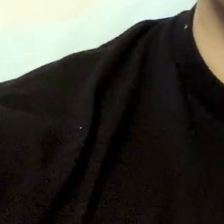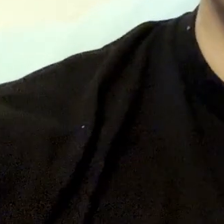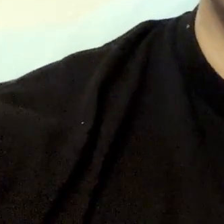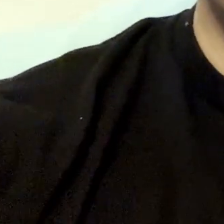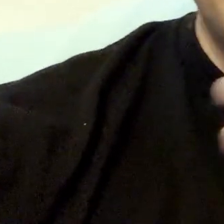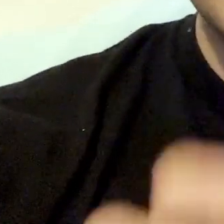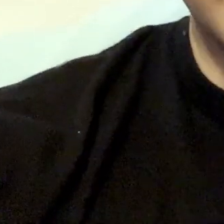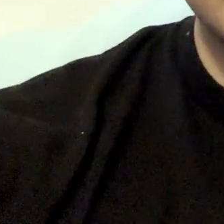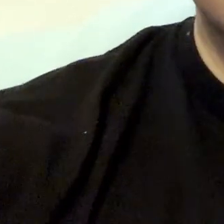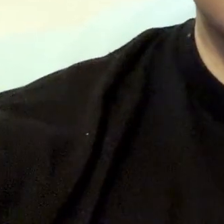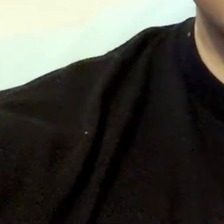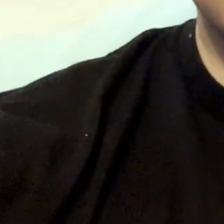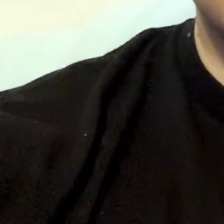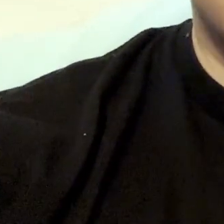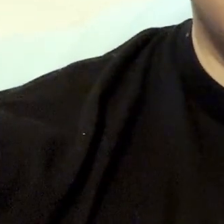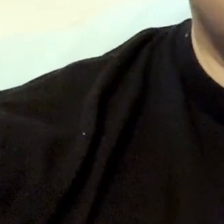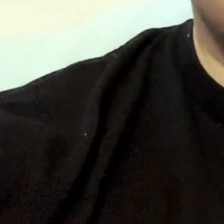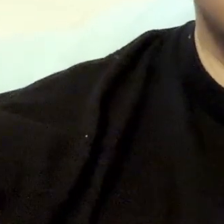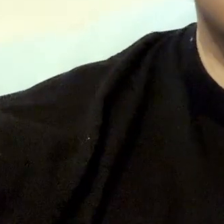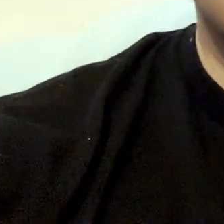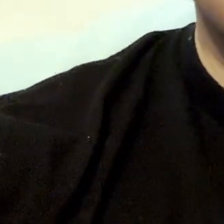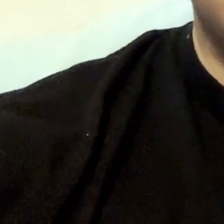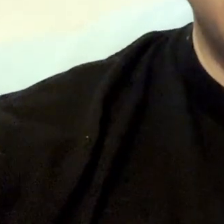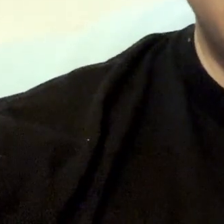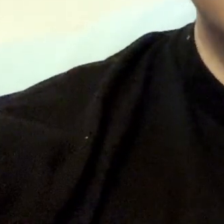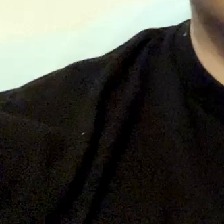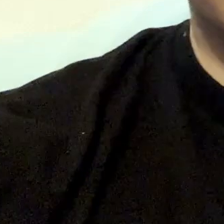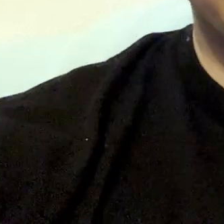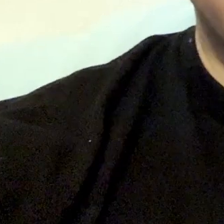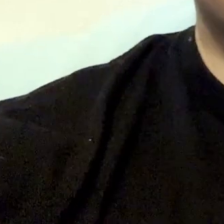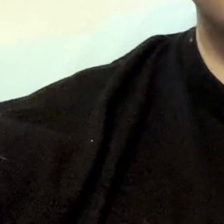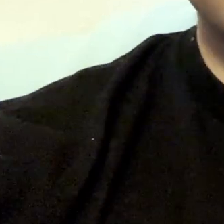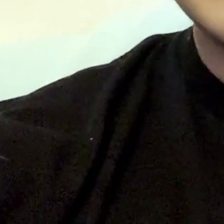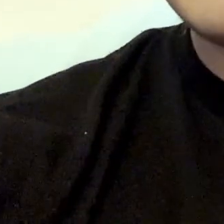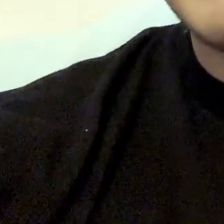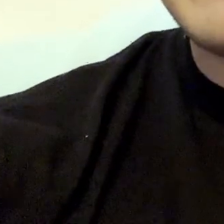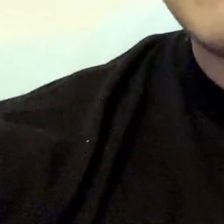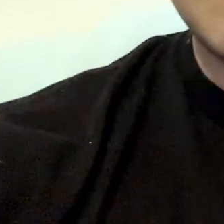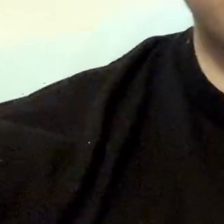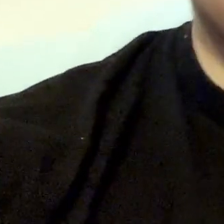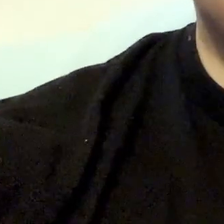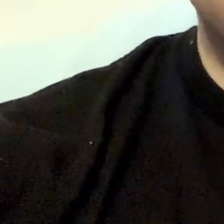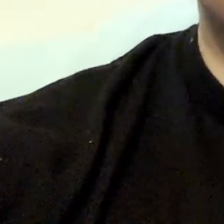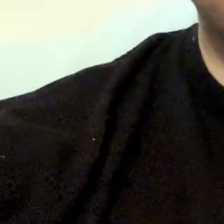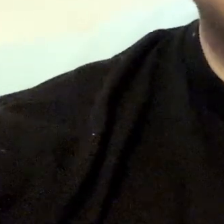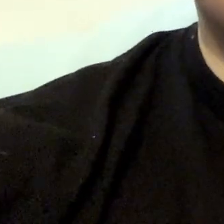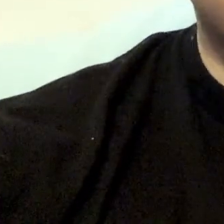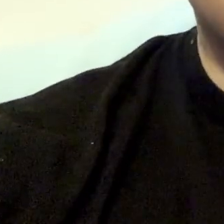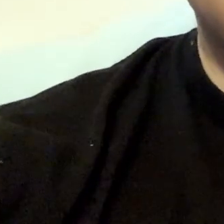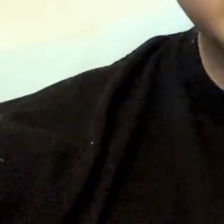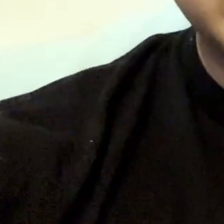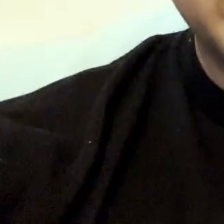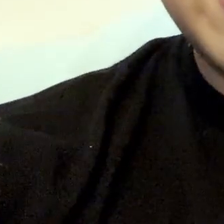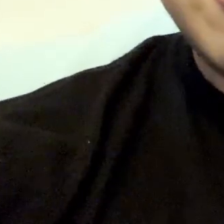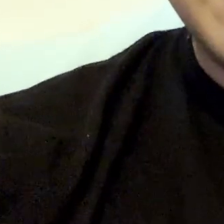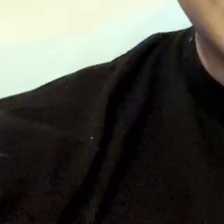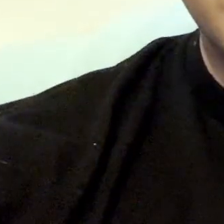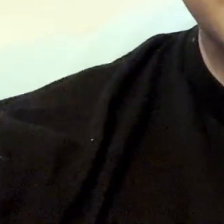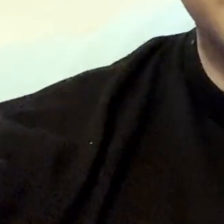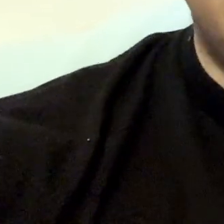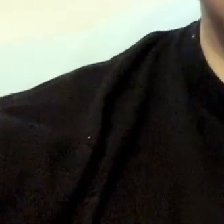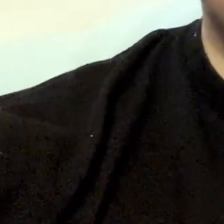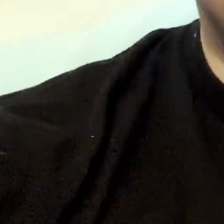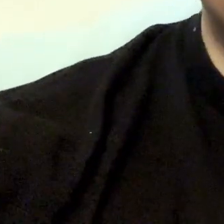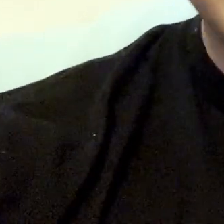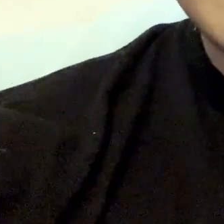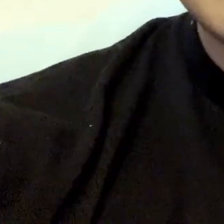Fellowship. Last night was our annual family business meeting where we get together, we celebrate the things that